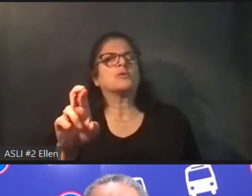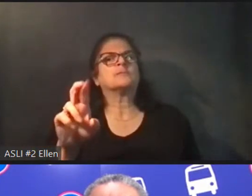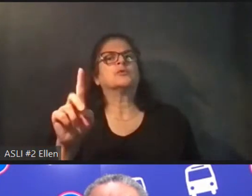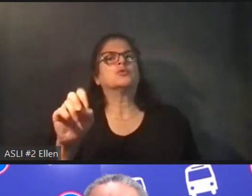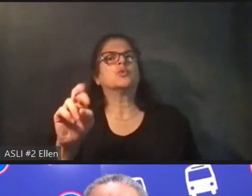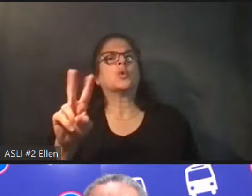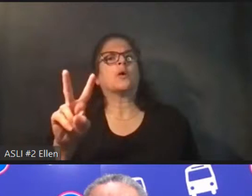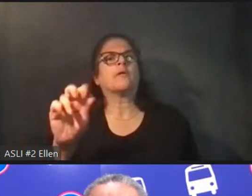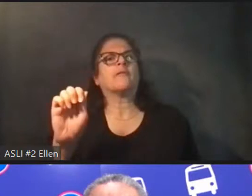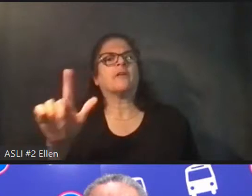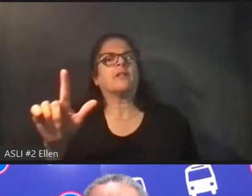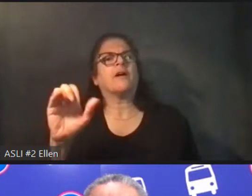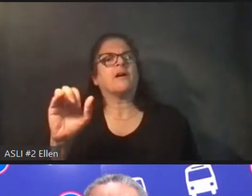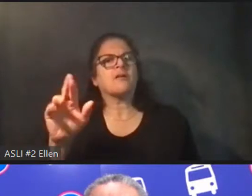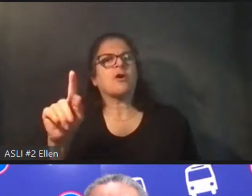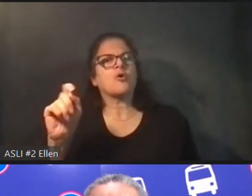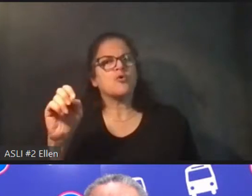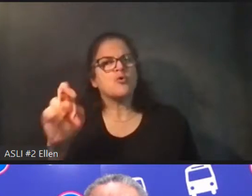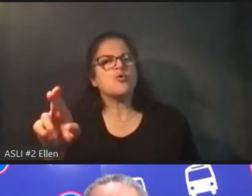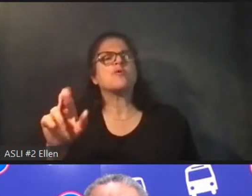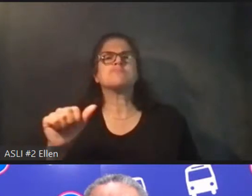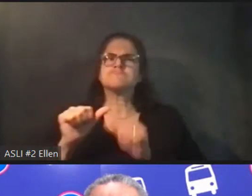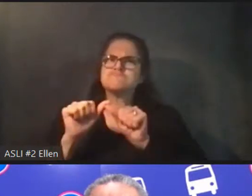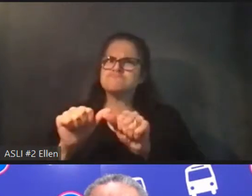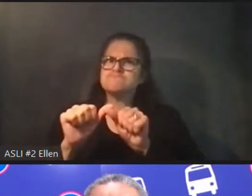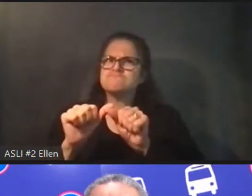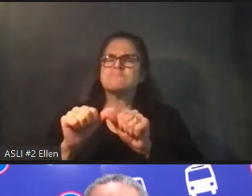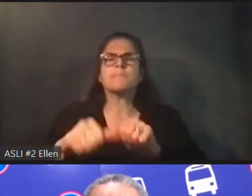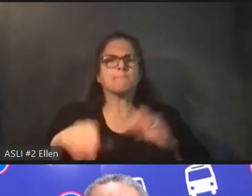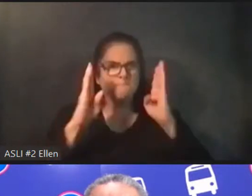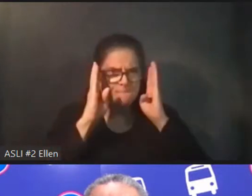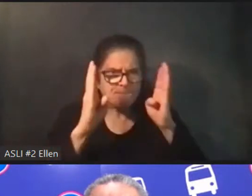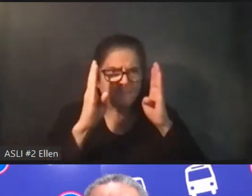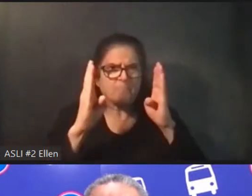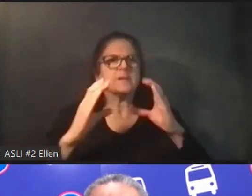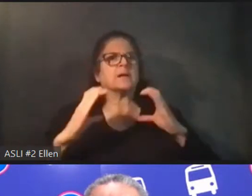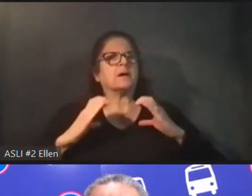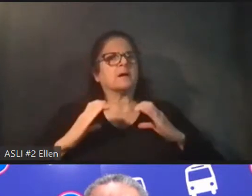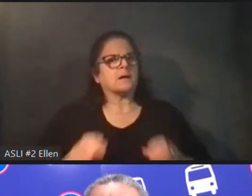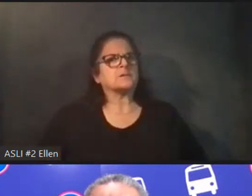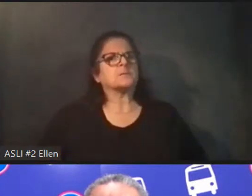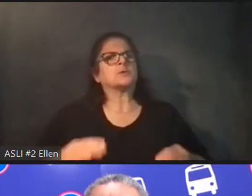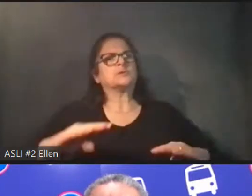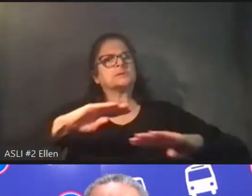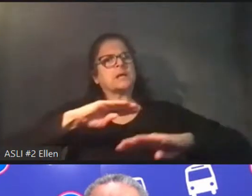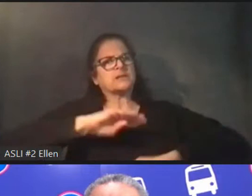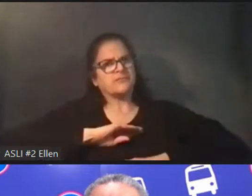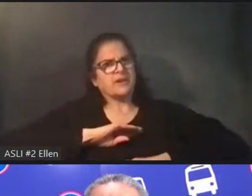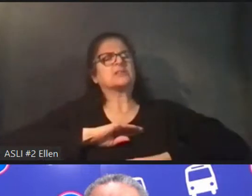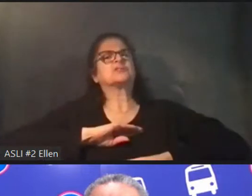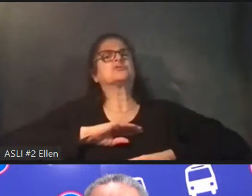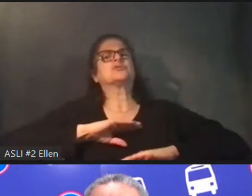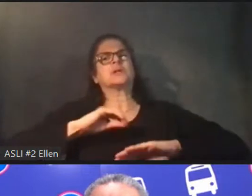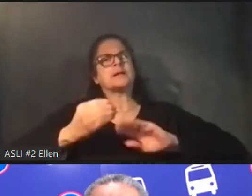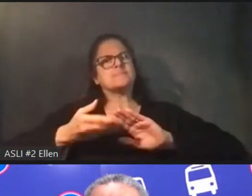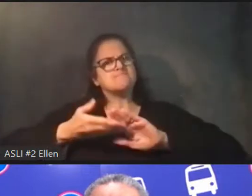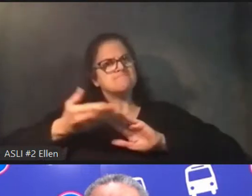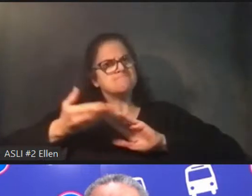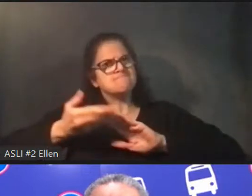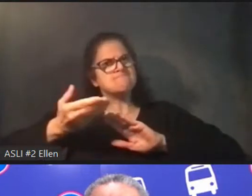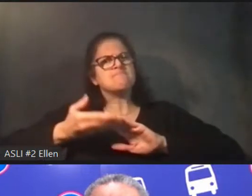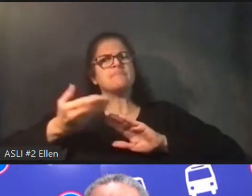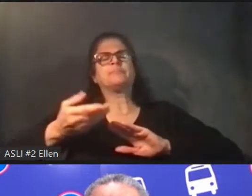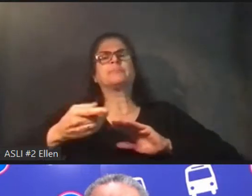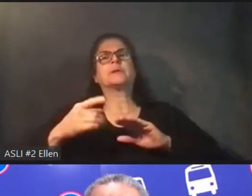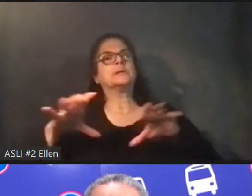while maintaining an acute focus on customer satisfaction. What he has done for this agency over the past